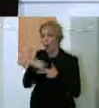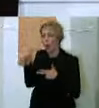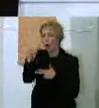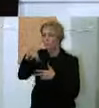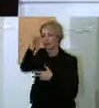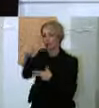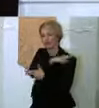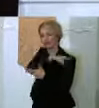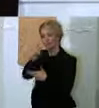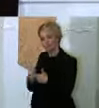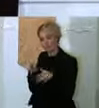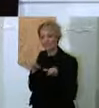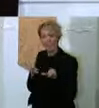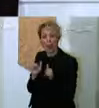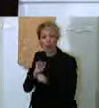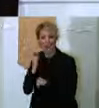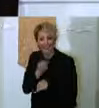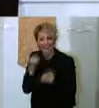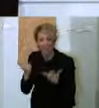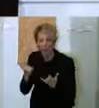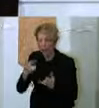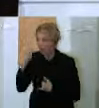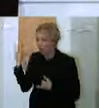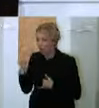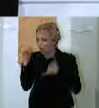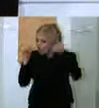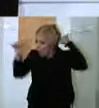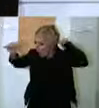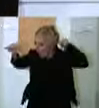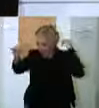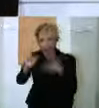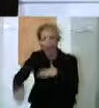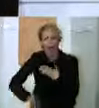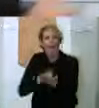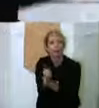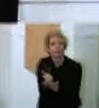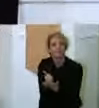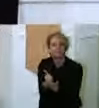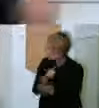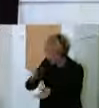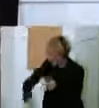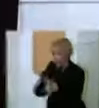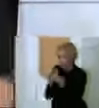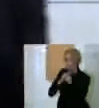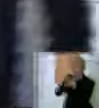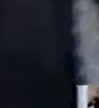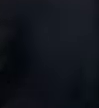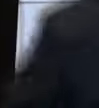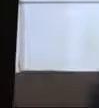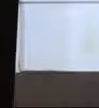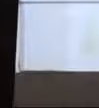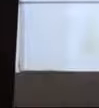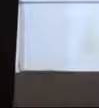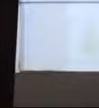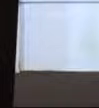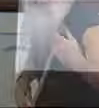us and remain with us now and evermore. Amen. Go in peace.